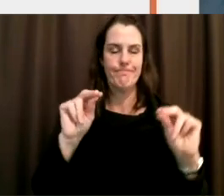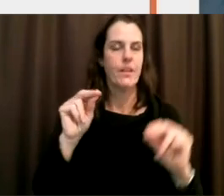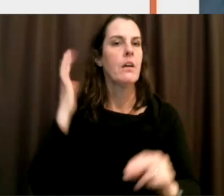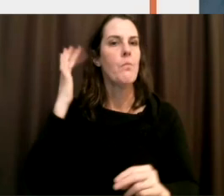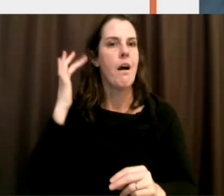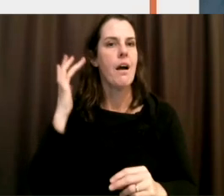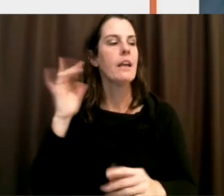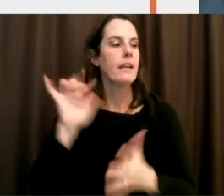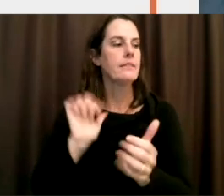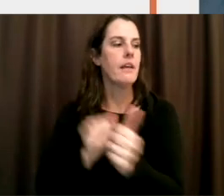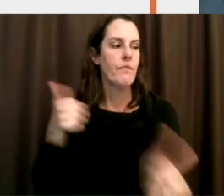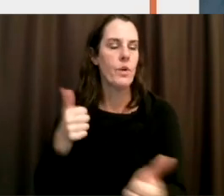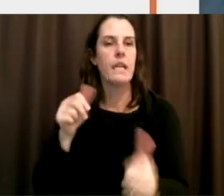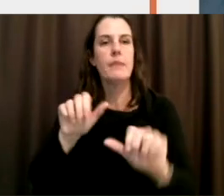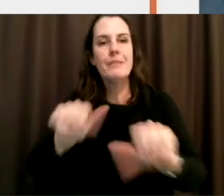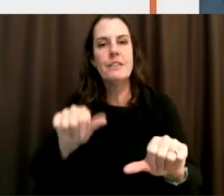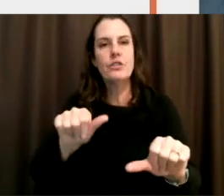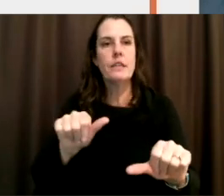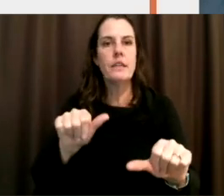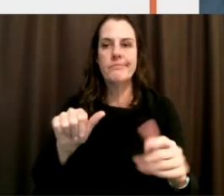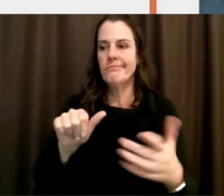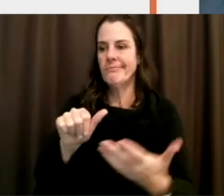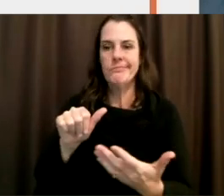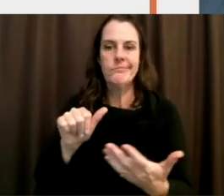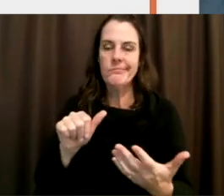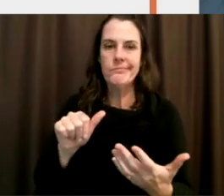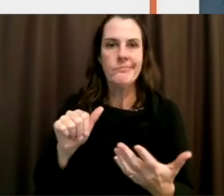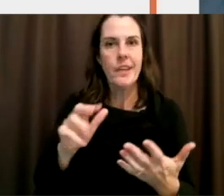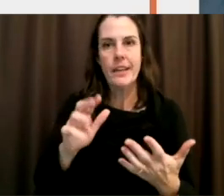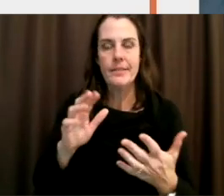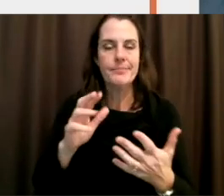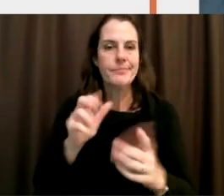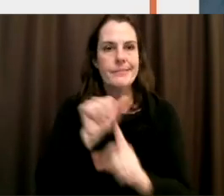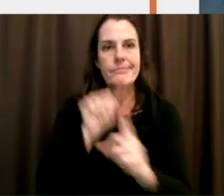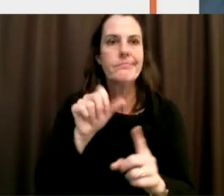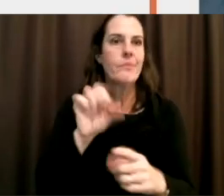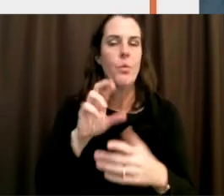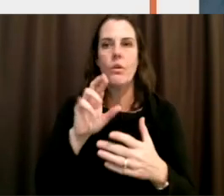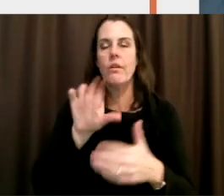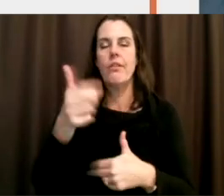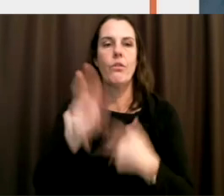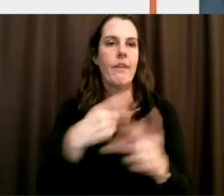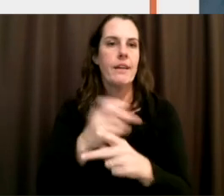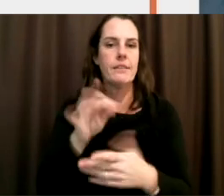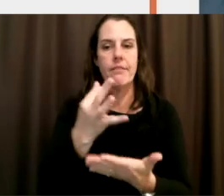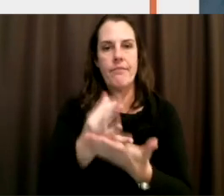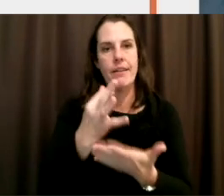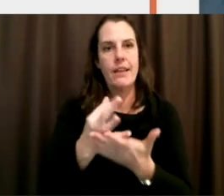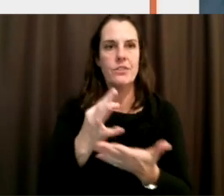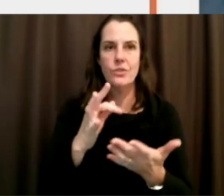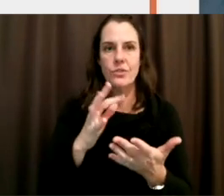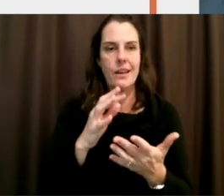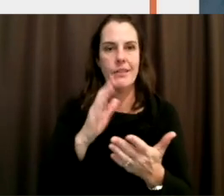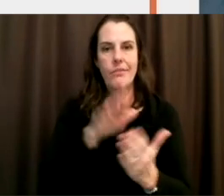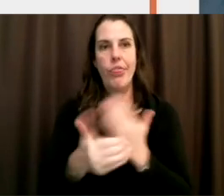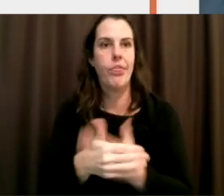is, potentially lapping of accounts receivable or kiting schemes or other forms of, financial malfeasance, right? So we